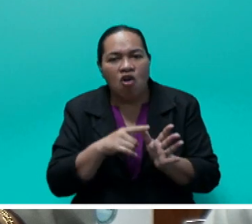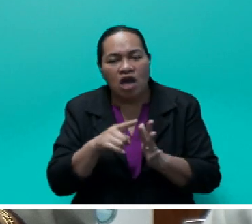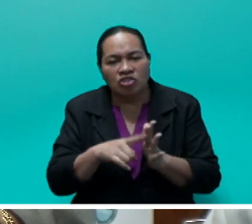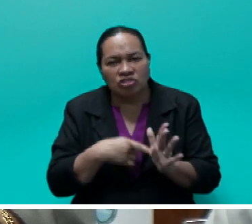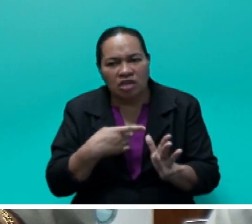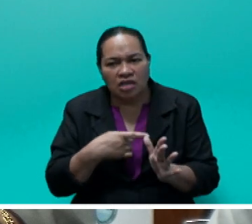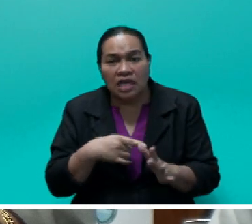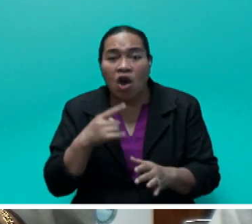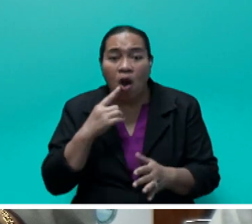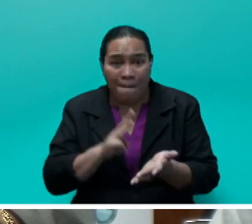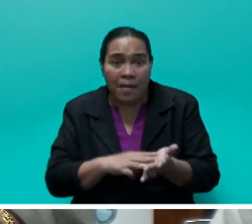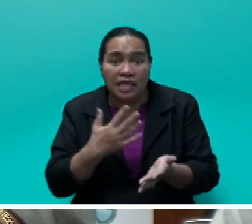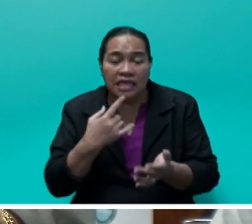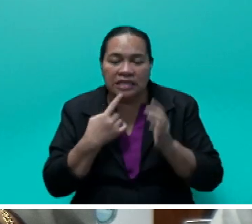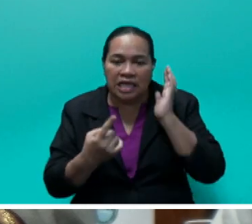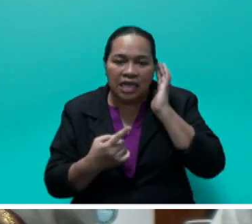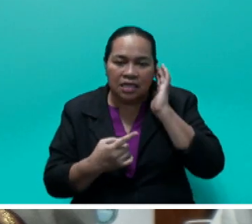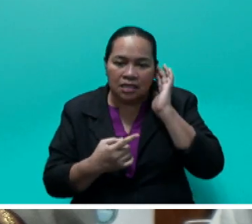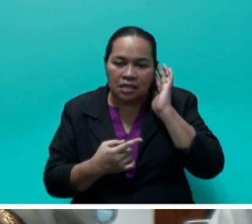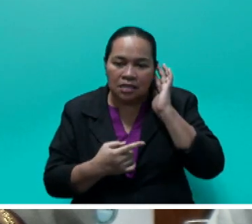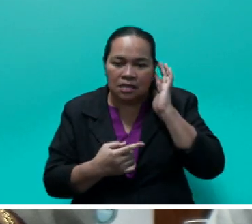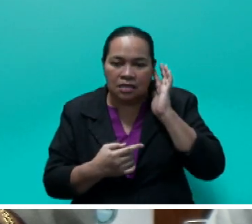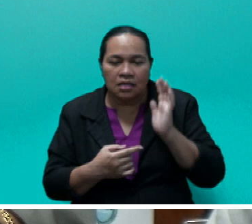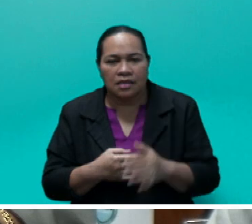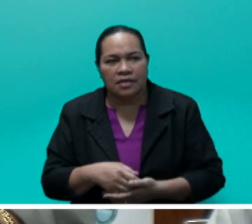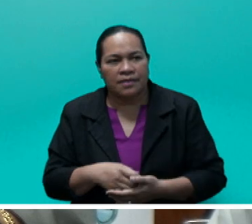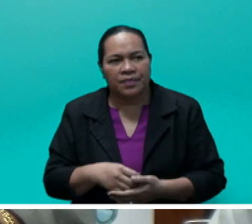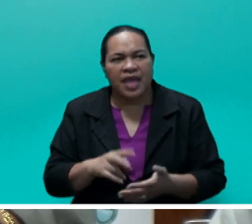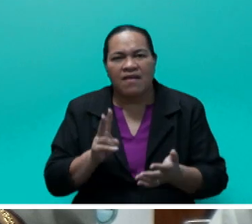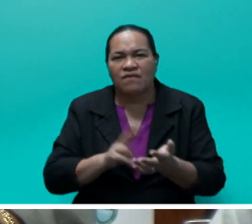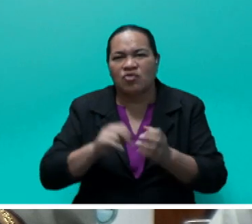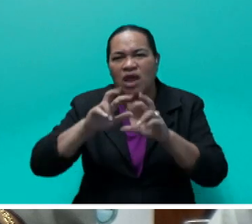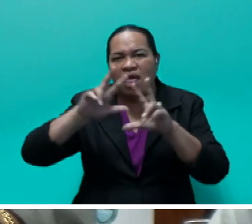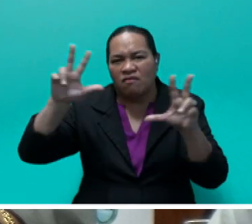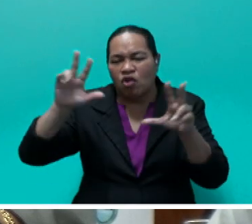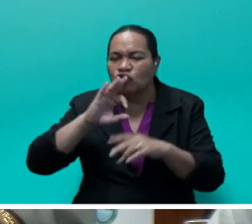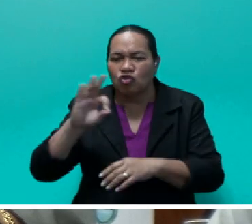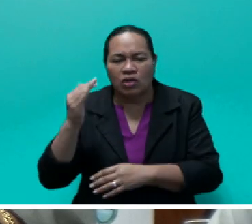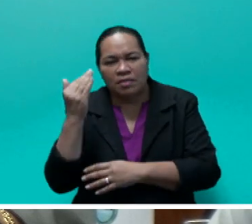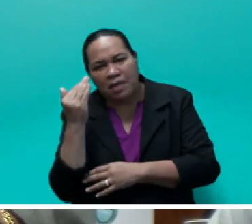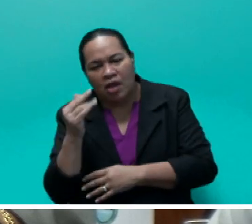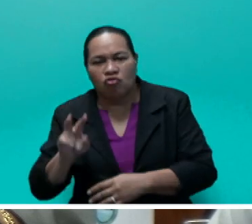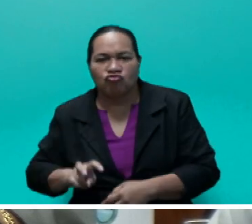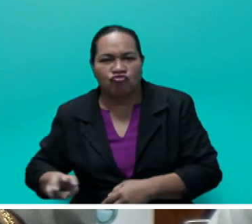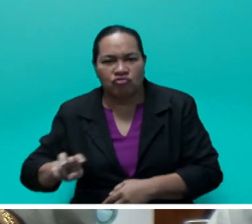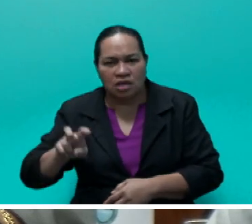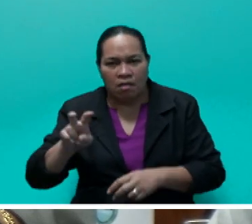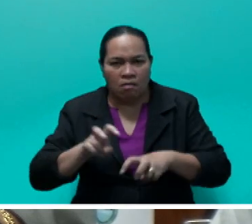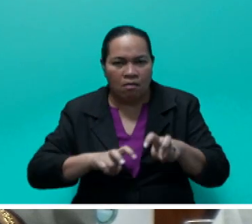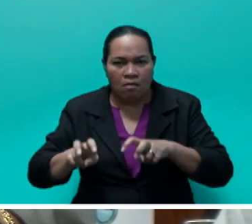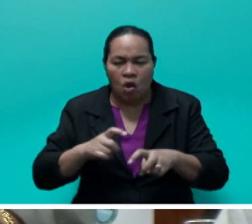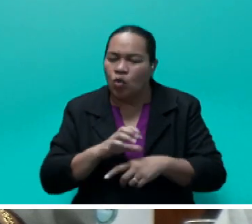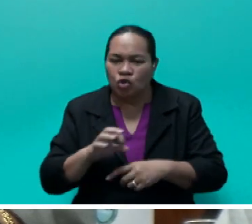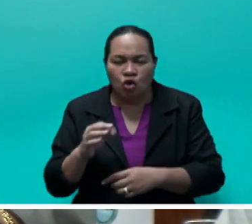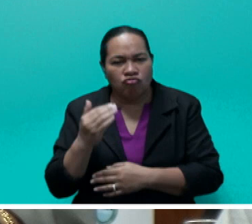He said on Monday, and I quote, "Vanuatu economy does not depend on tourism. We do not rely